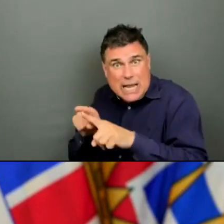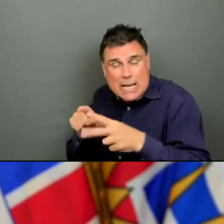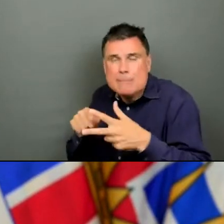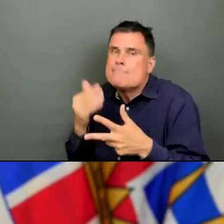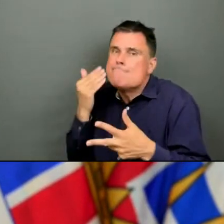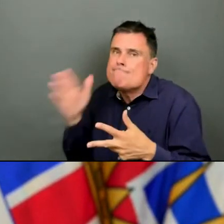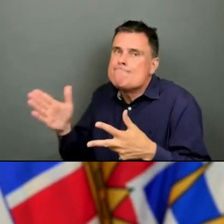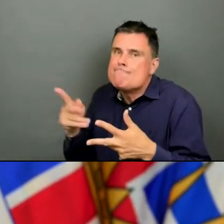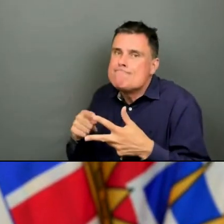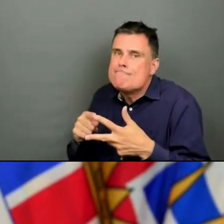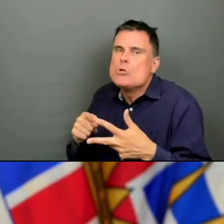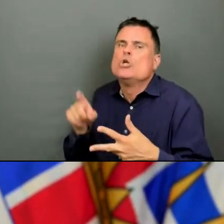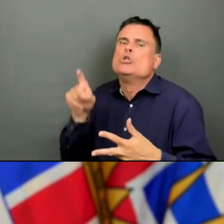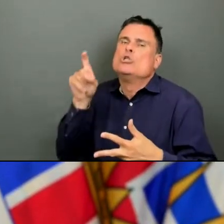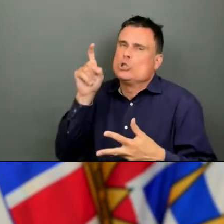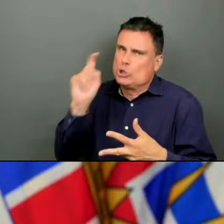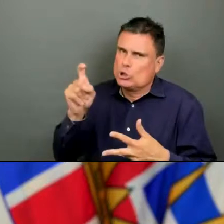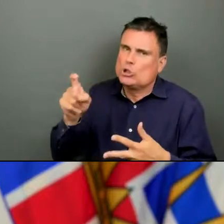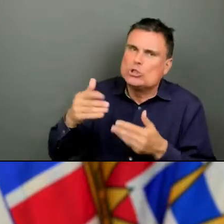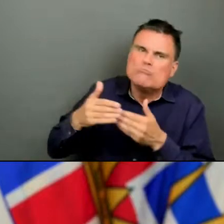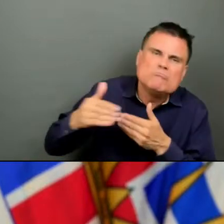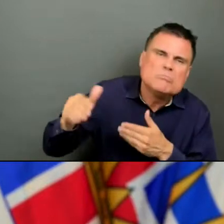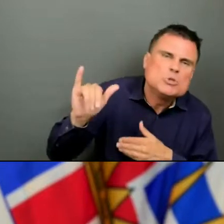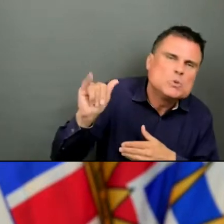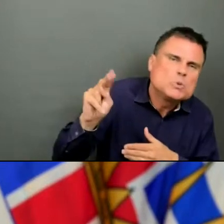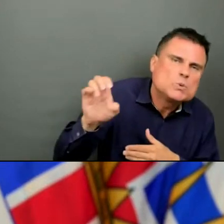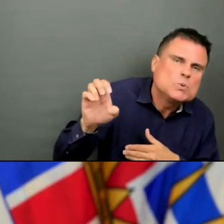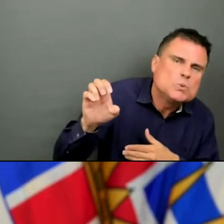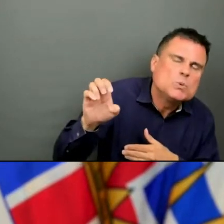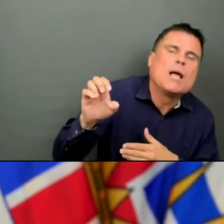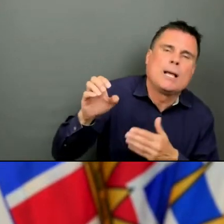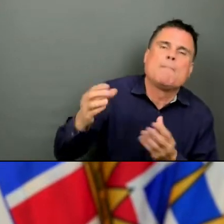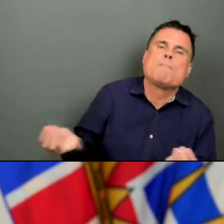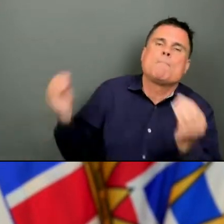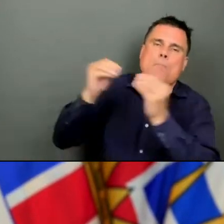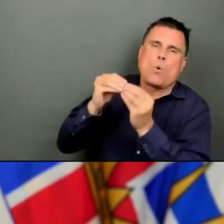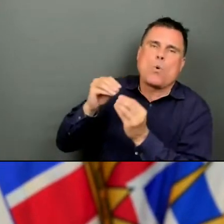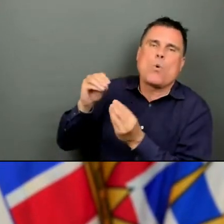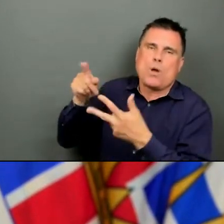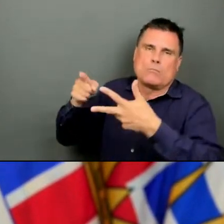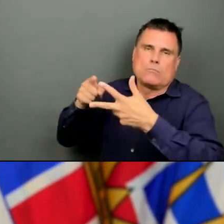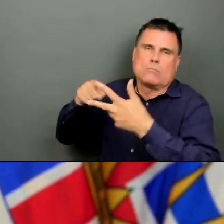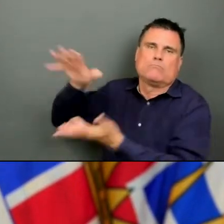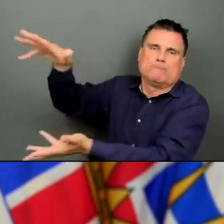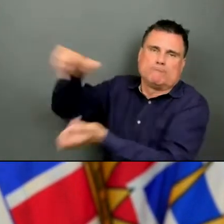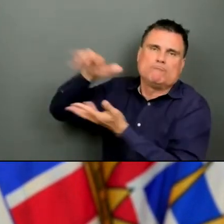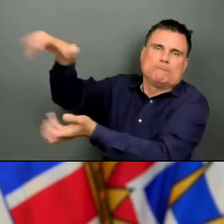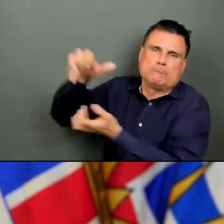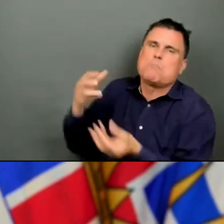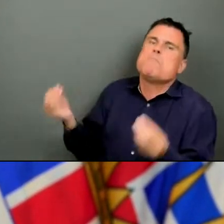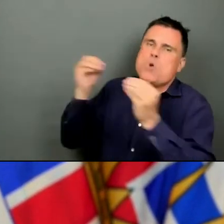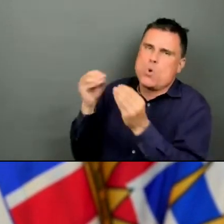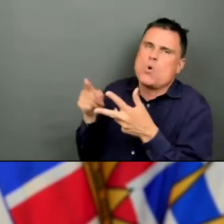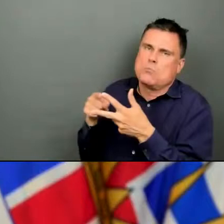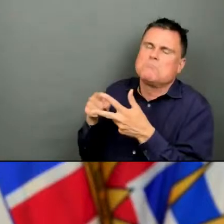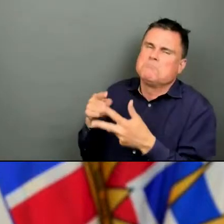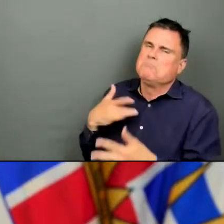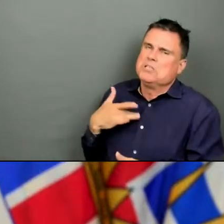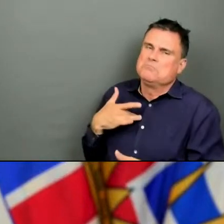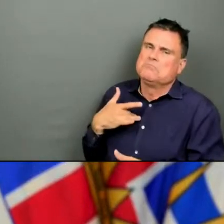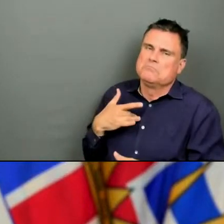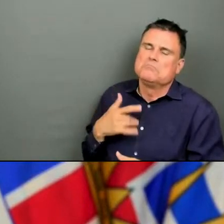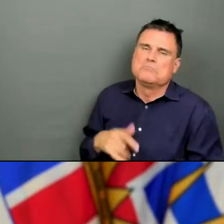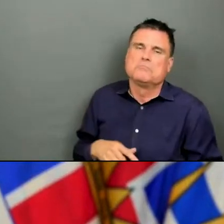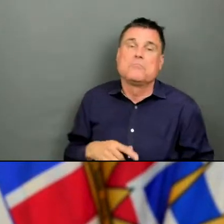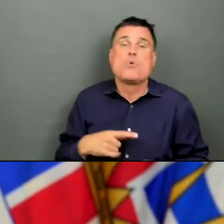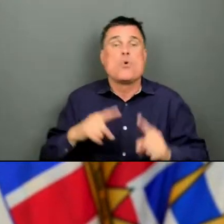hopeful that later on in June, where more Moderna is available, and our goal is to have both products available at all of